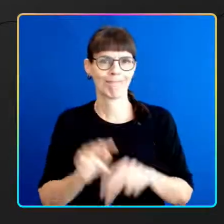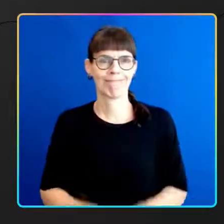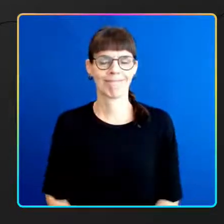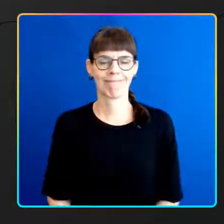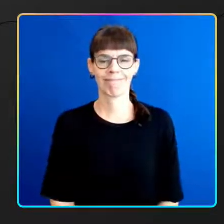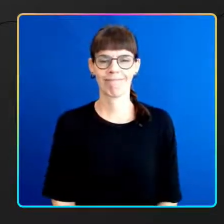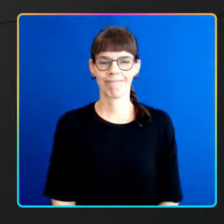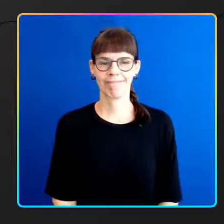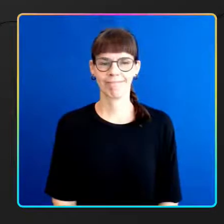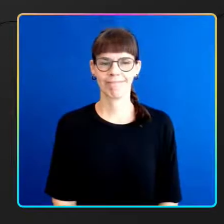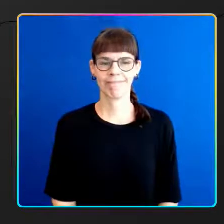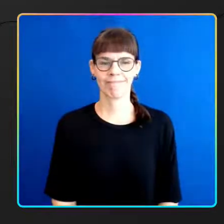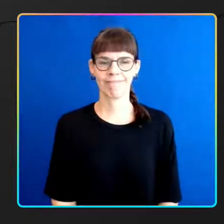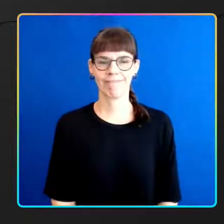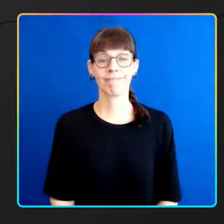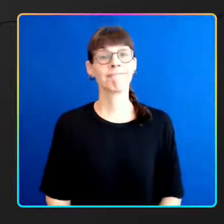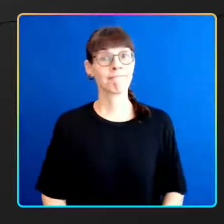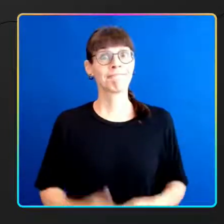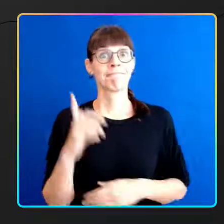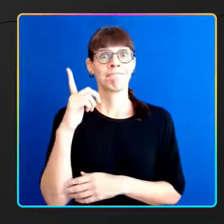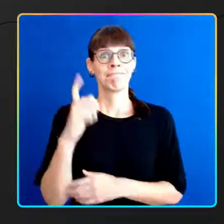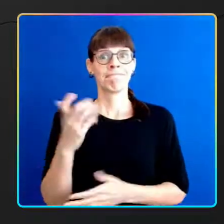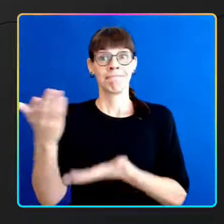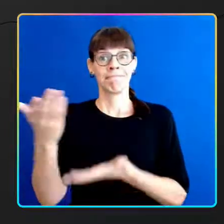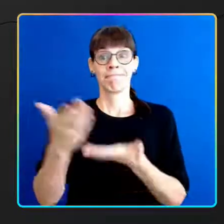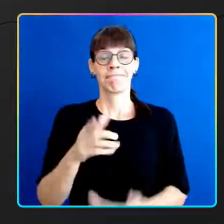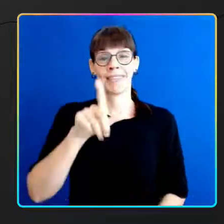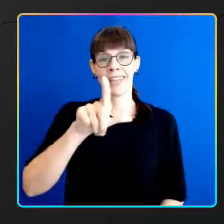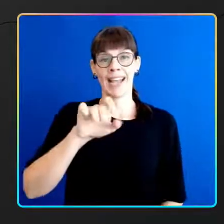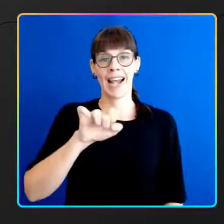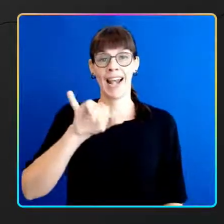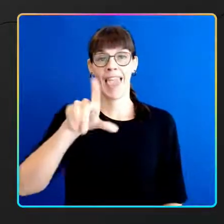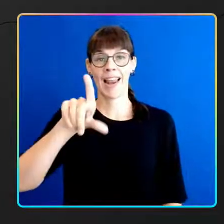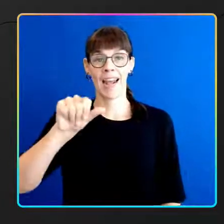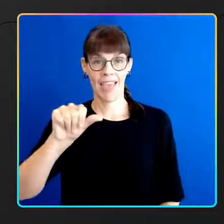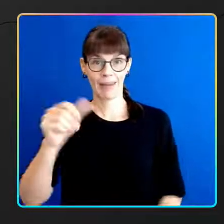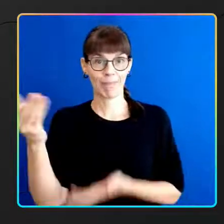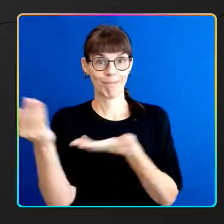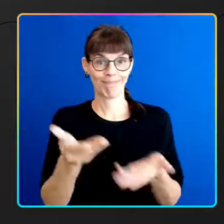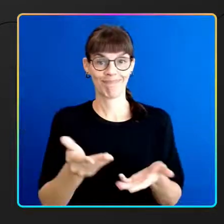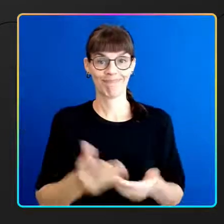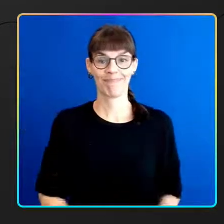So let's get started and invite Laila to the screen.